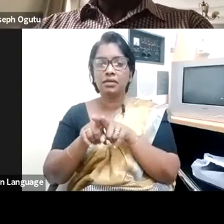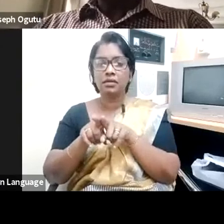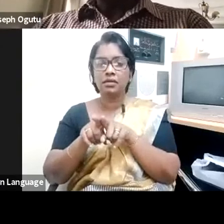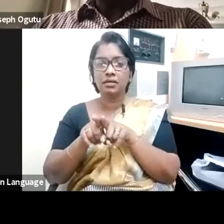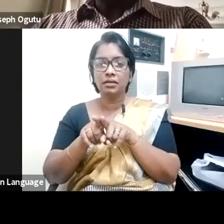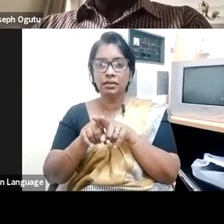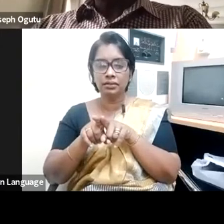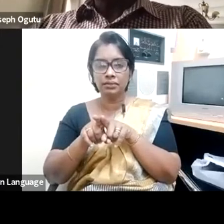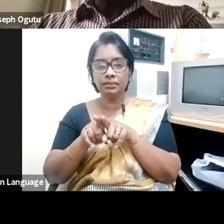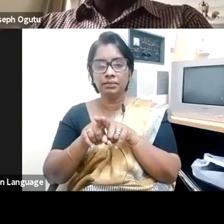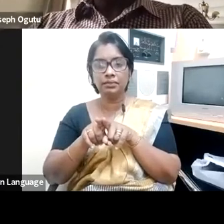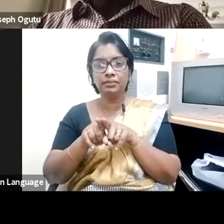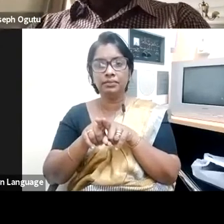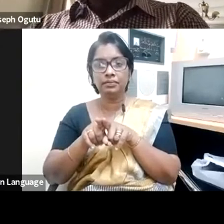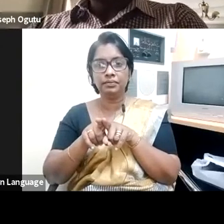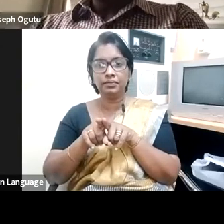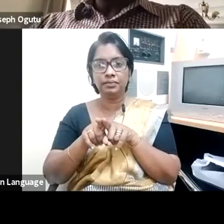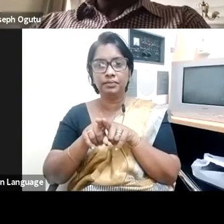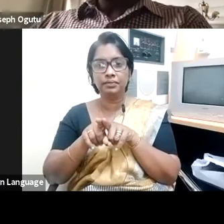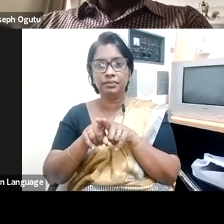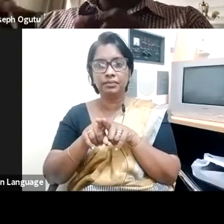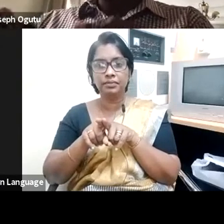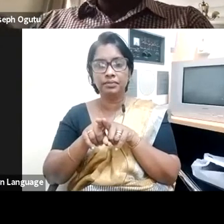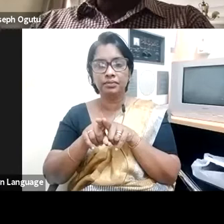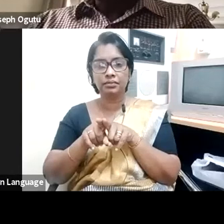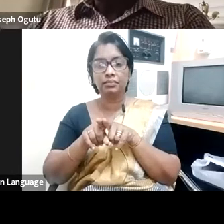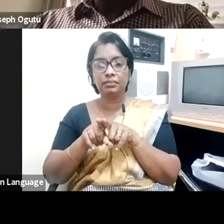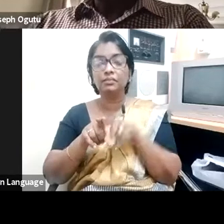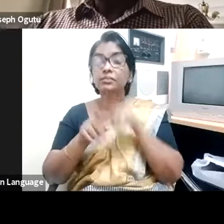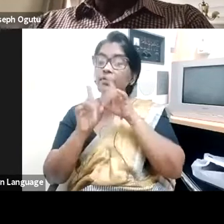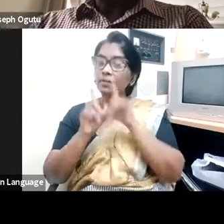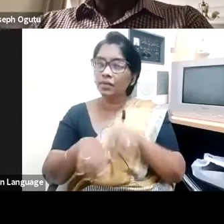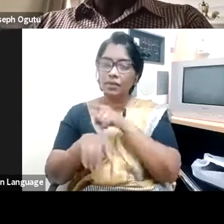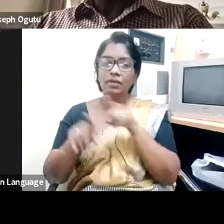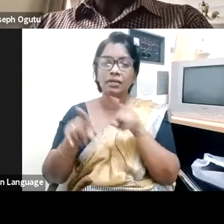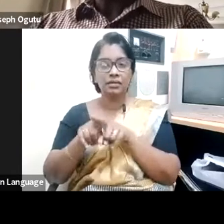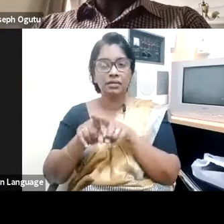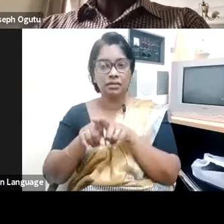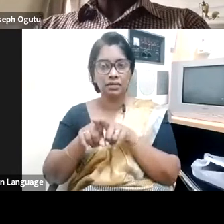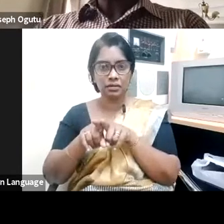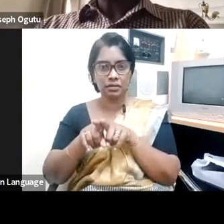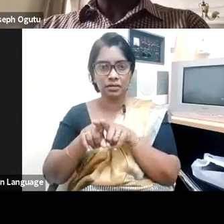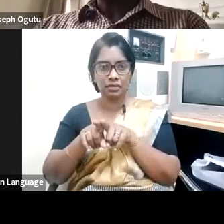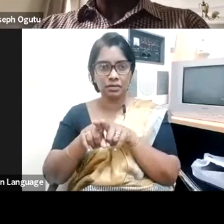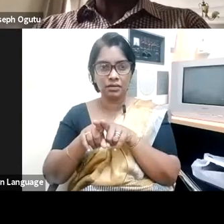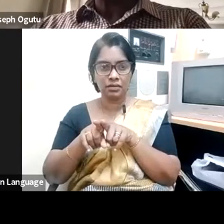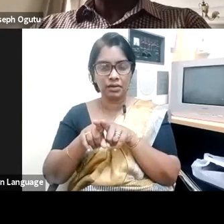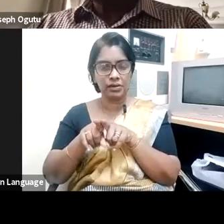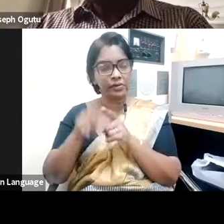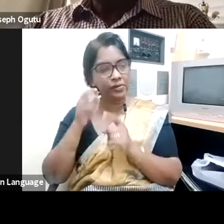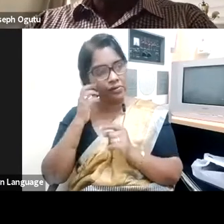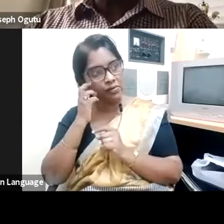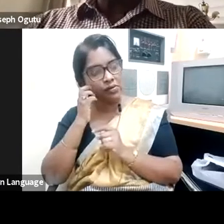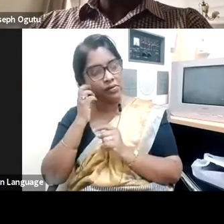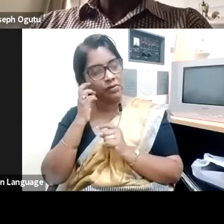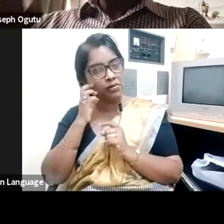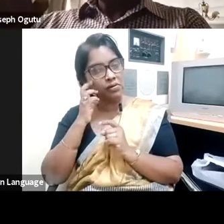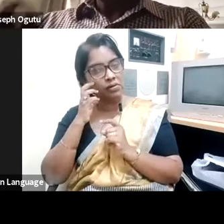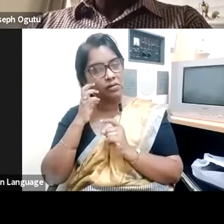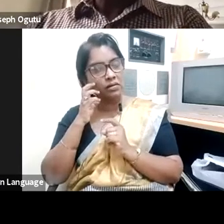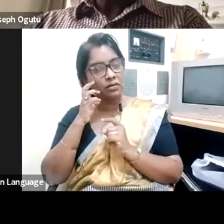been able to do, and I'm sorry I'm taking time. The small startups are the ones who have created a